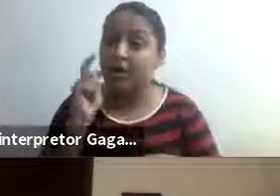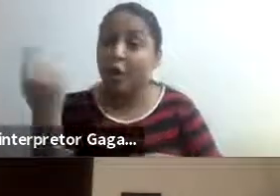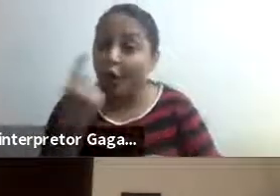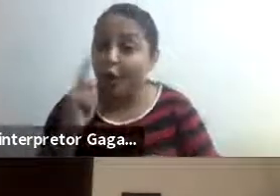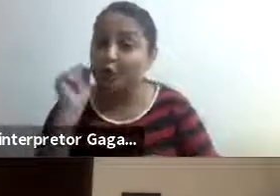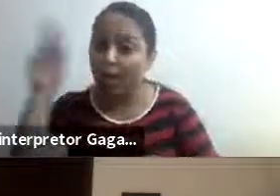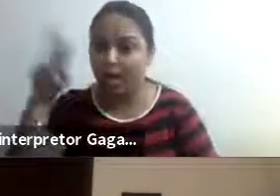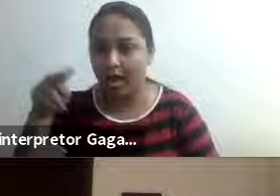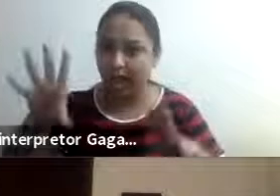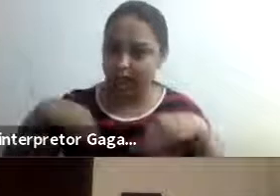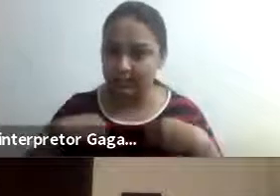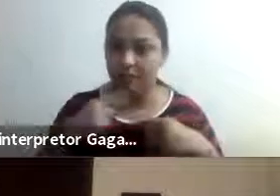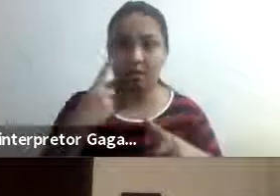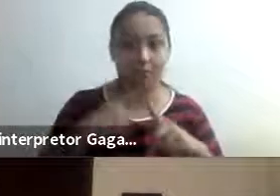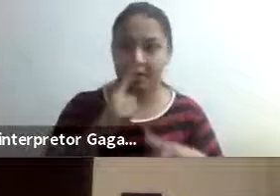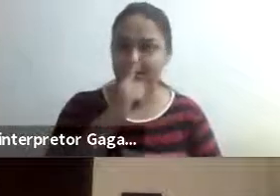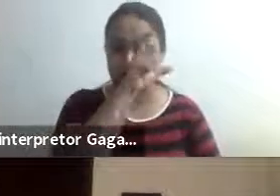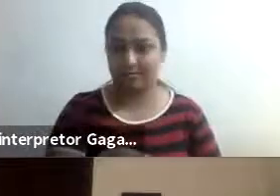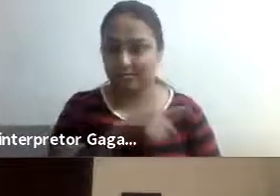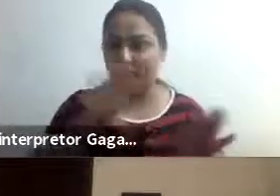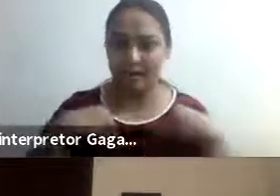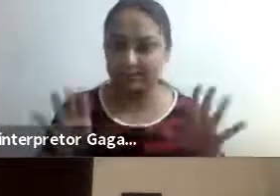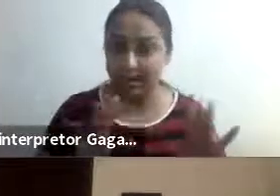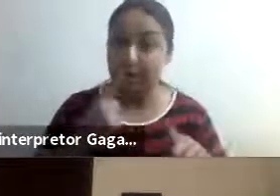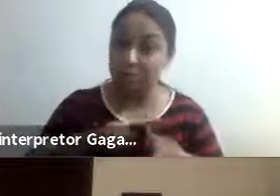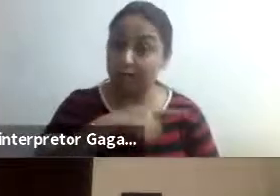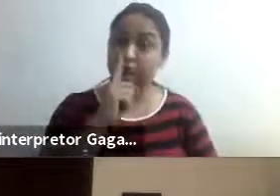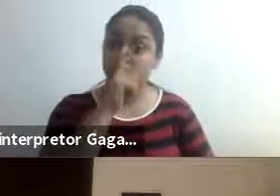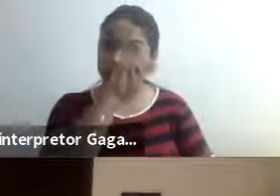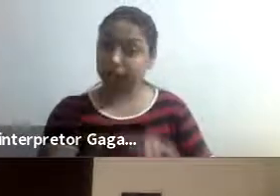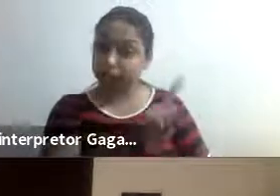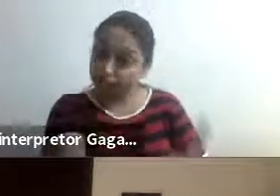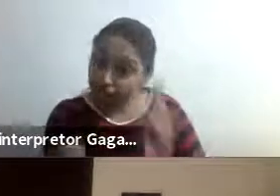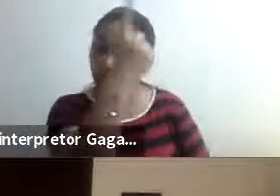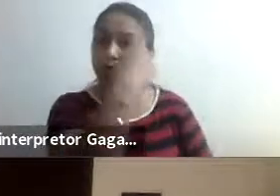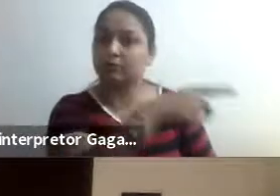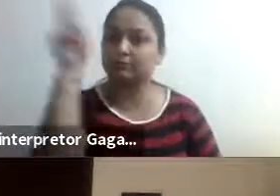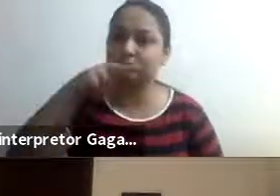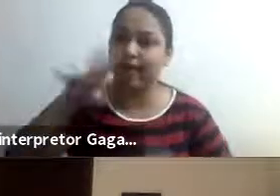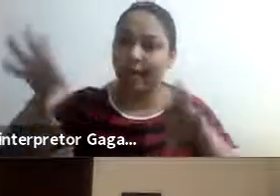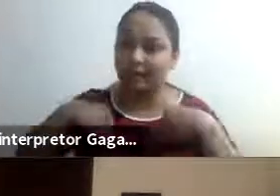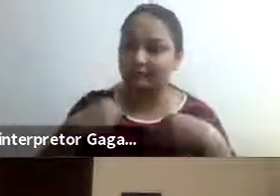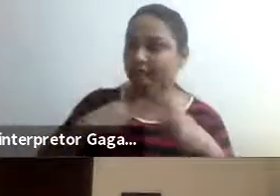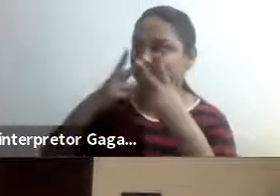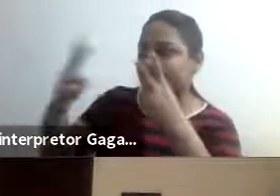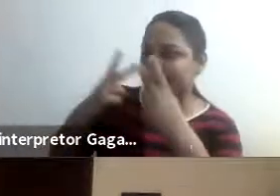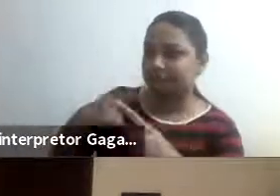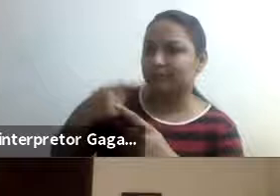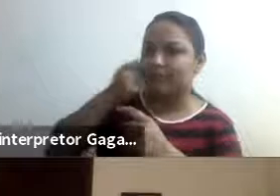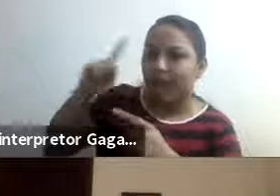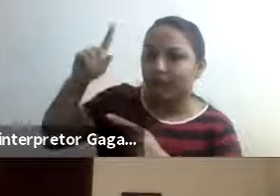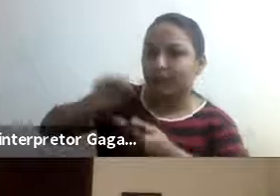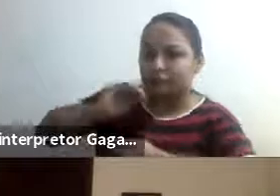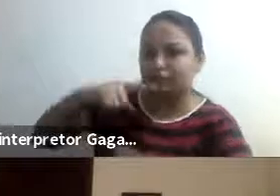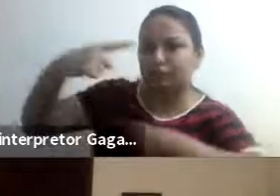at the center of what the market or what we as artists in urban areas, what we